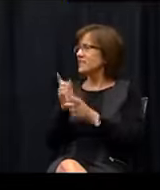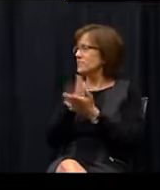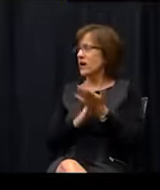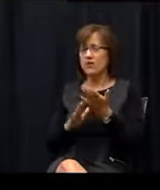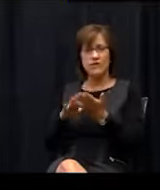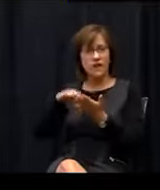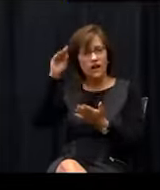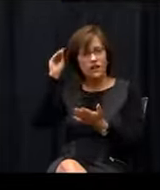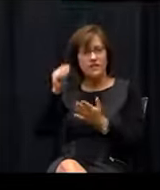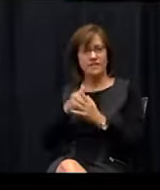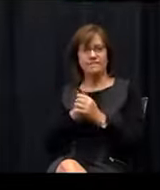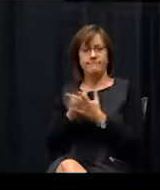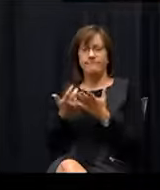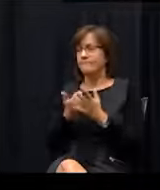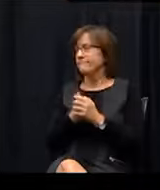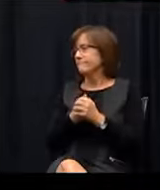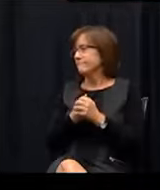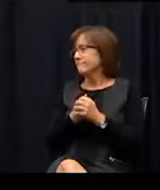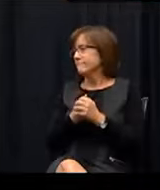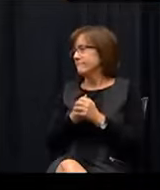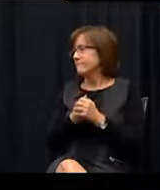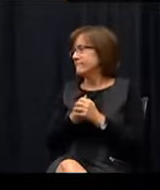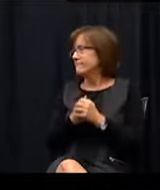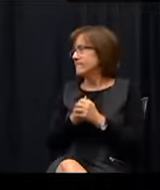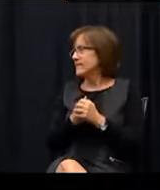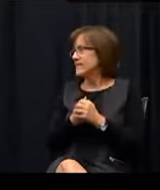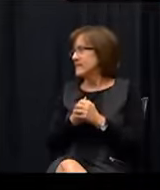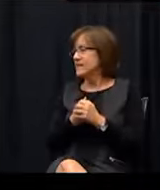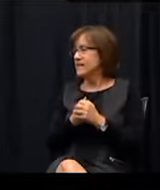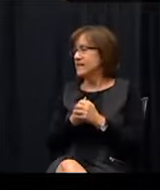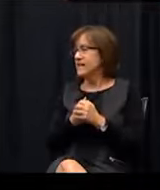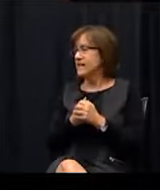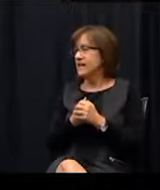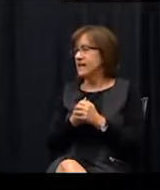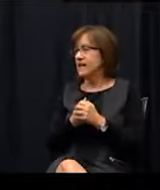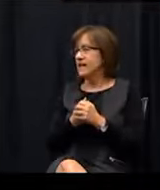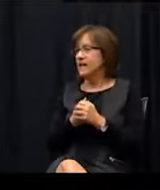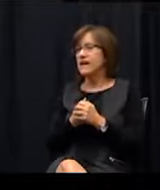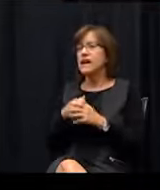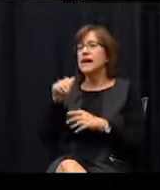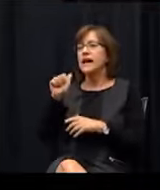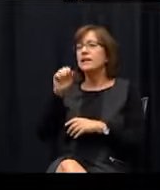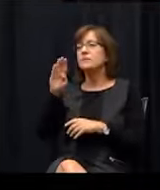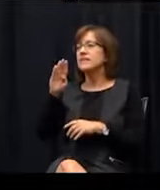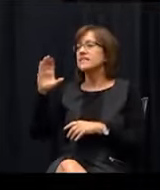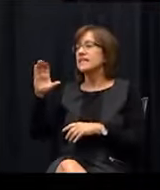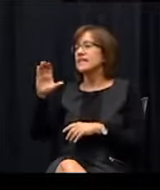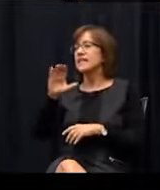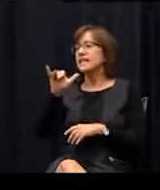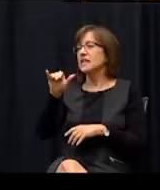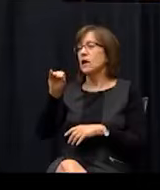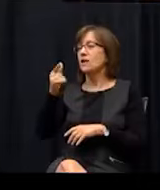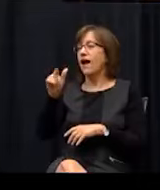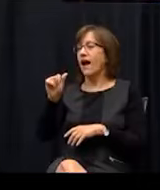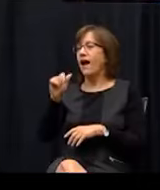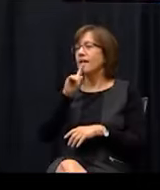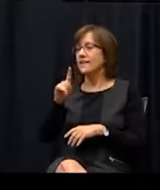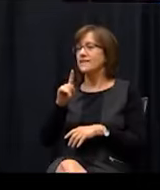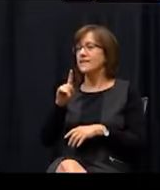them? So my whole body yoga alphabet is super fun. So what I